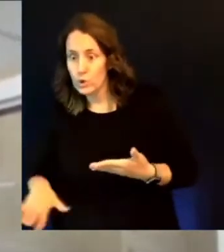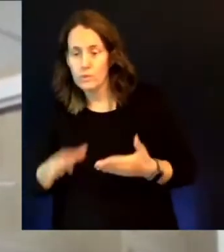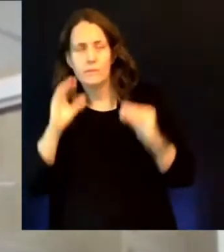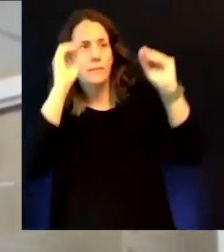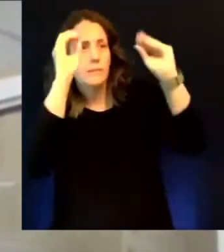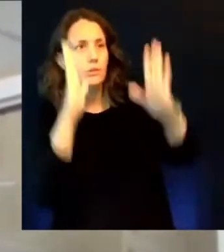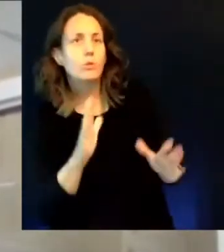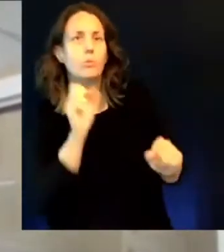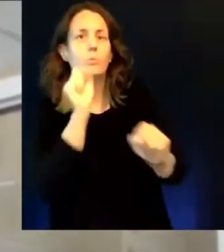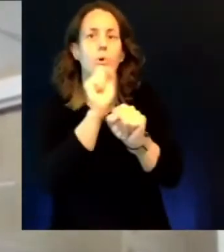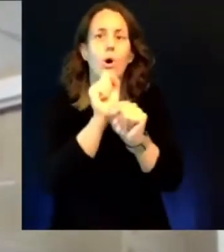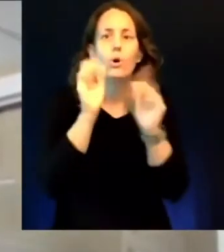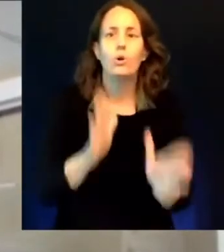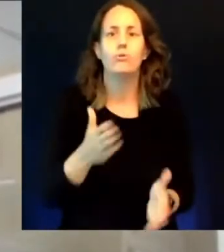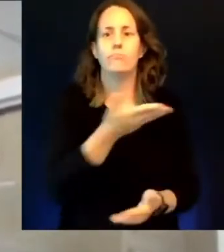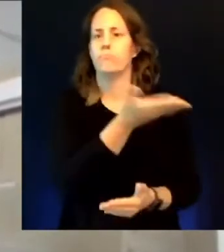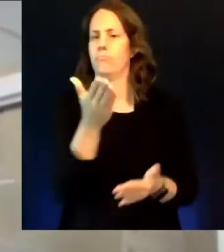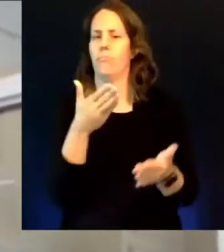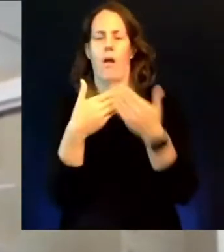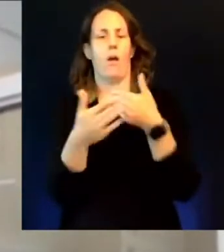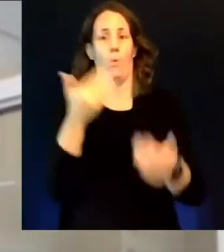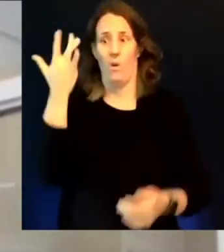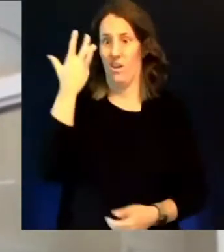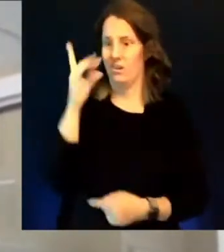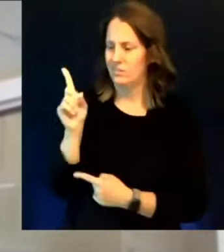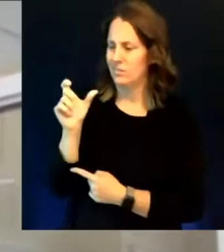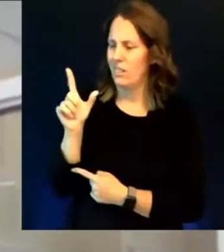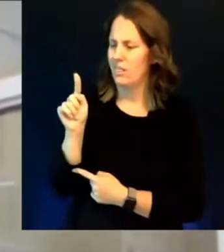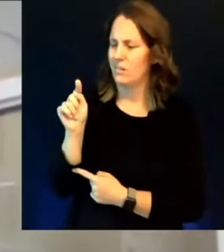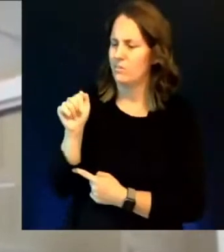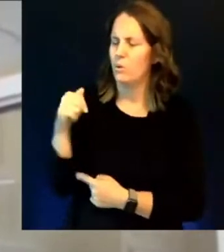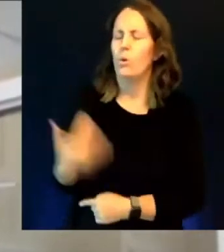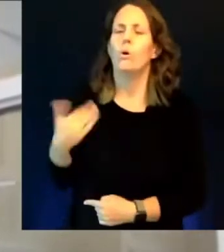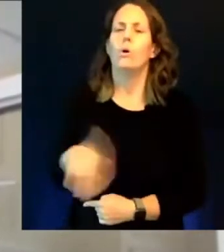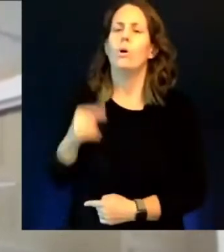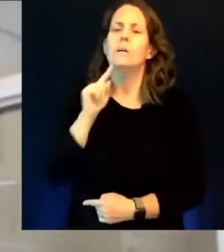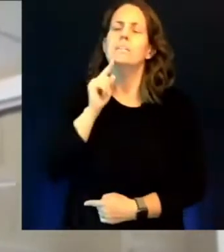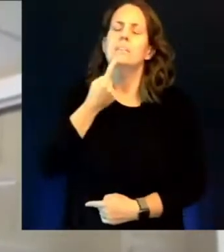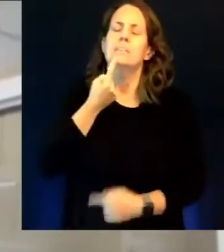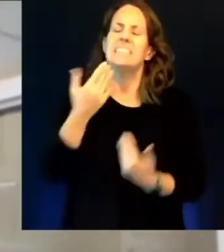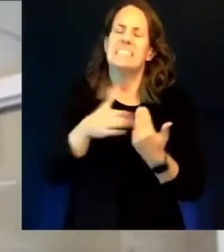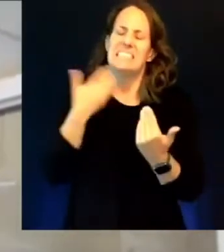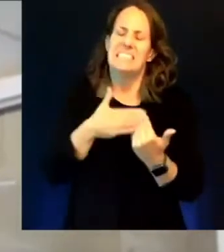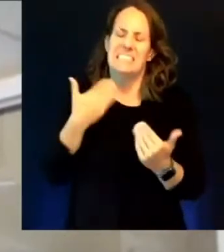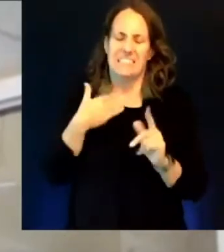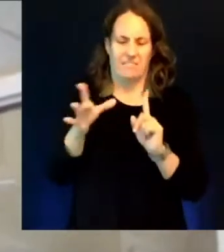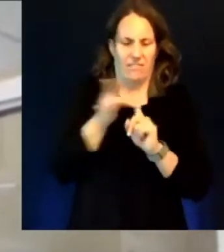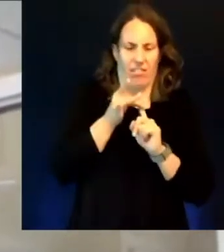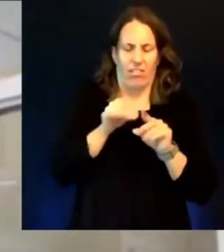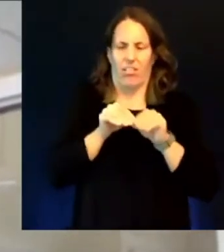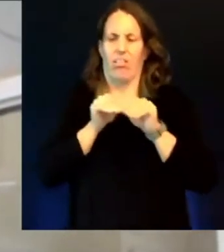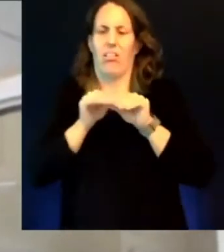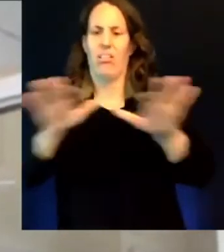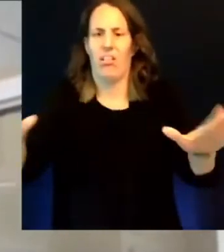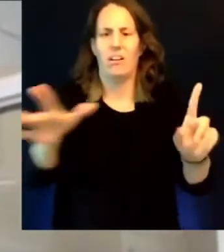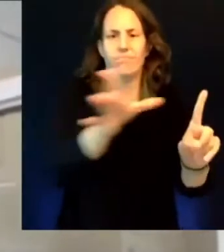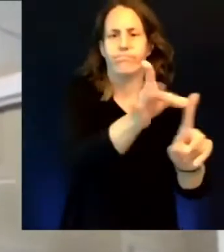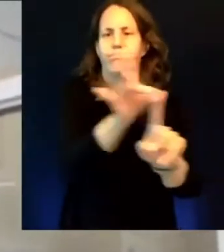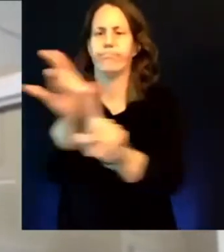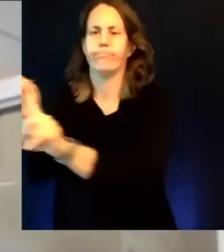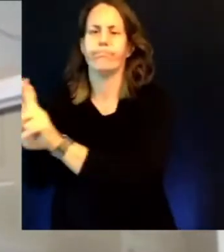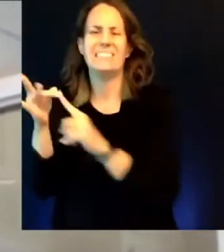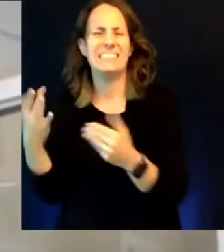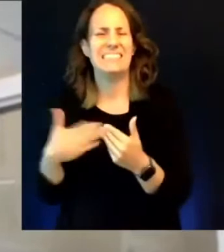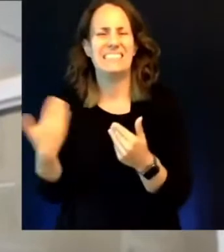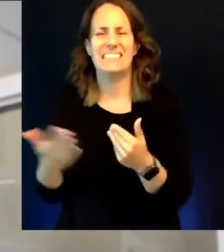we need to have 100% mask wearing in school environments if we want to do the best we can to prevent disease